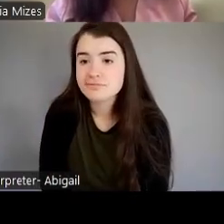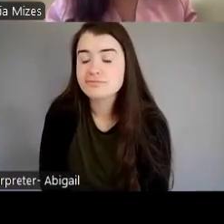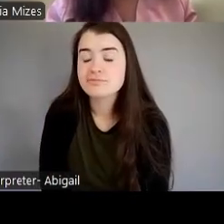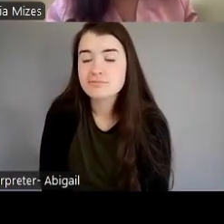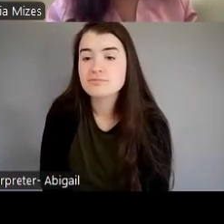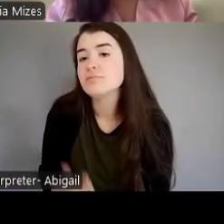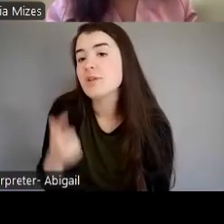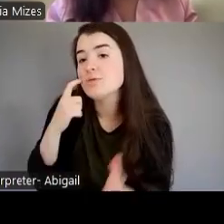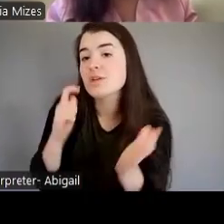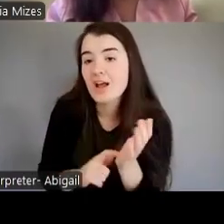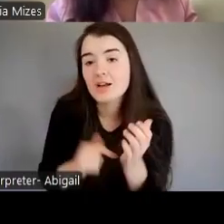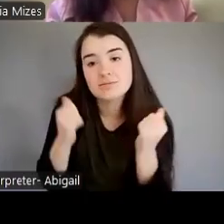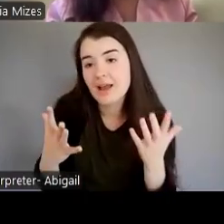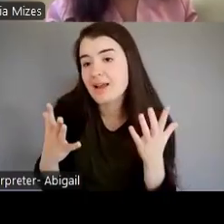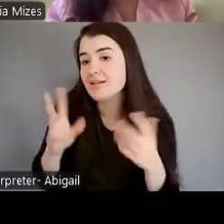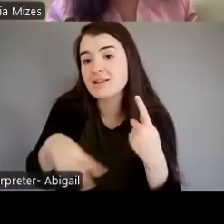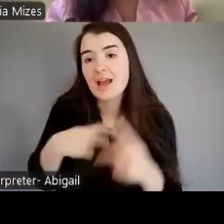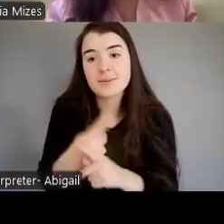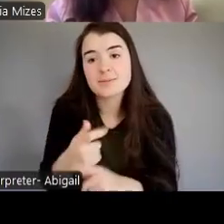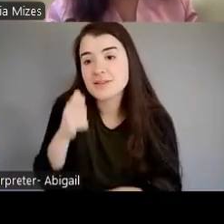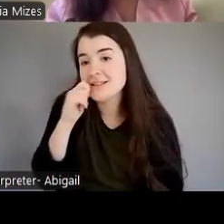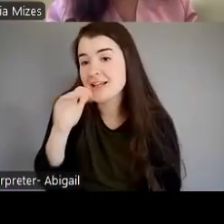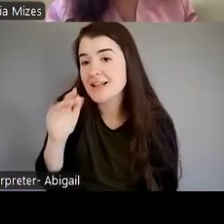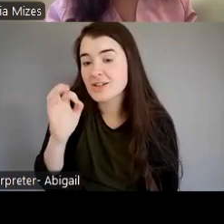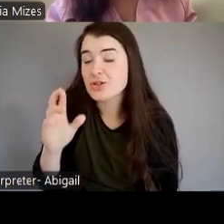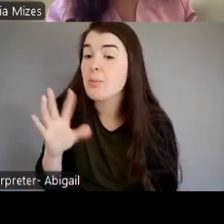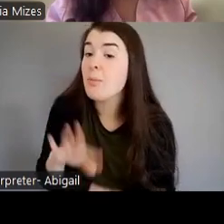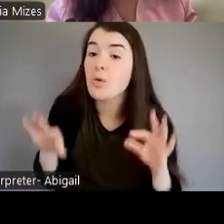recognizing there's a ton of different skin cancers. The biggest thing is if